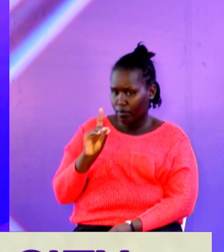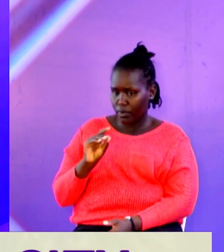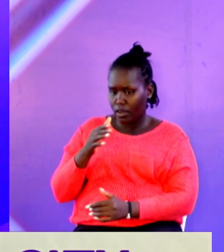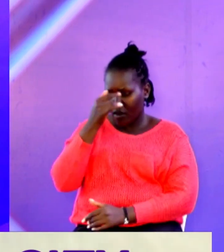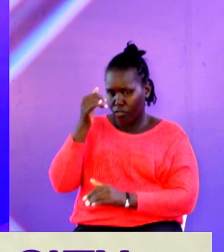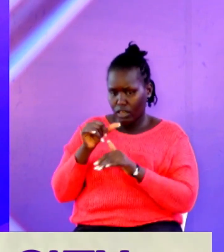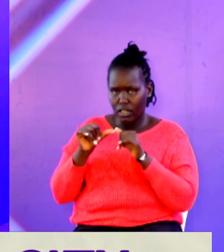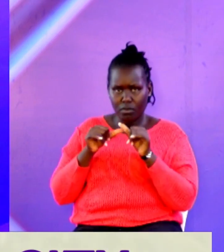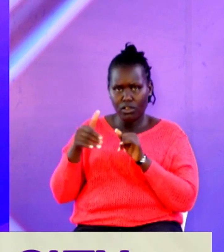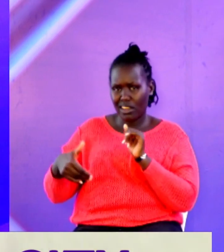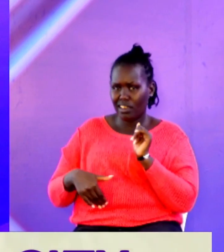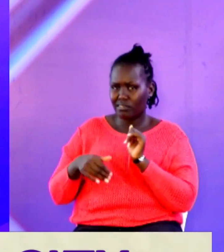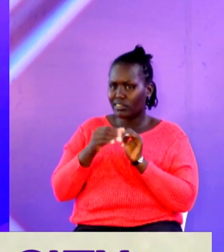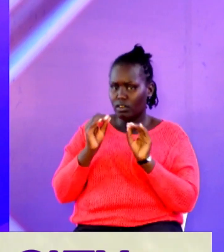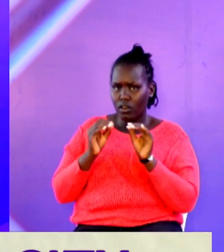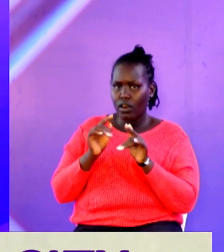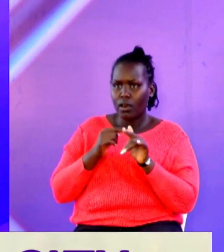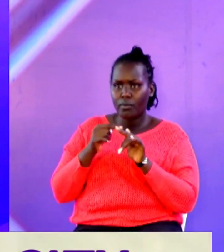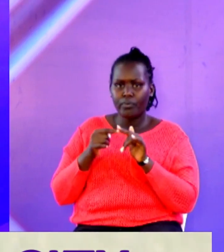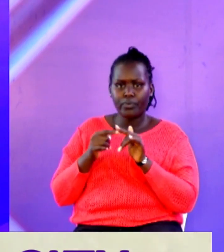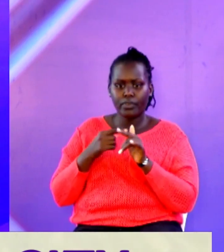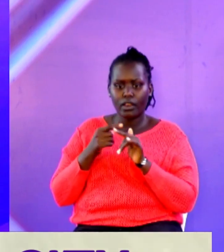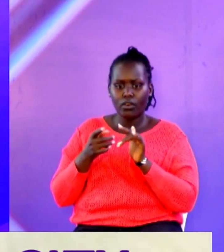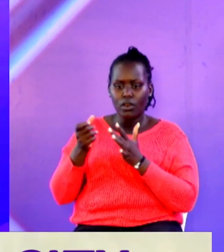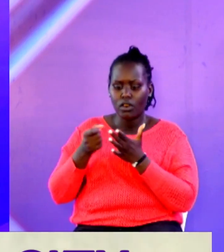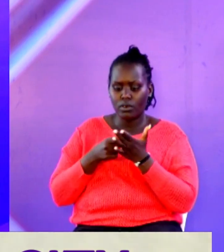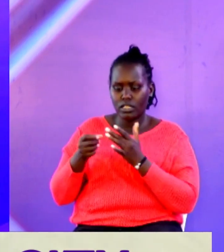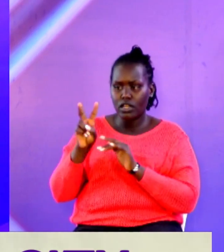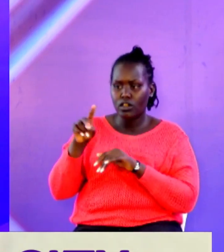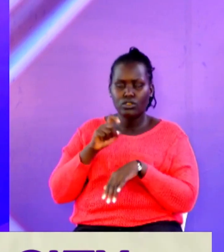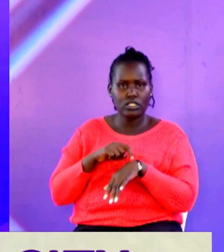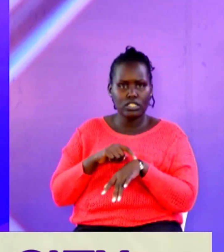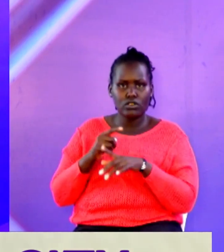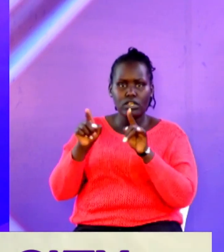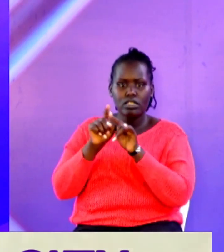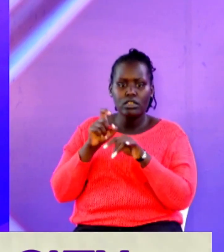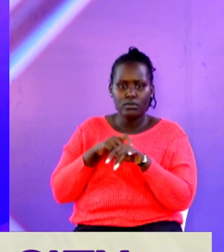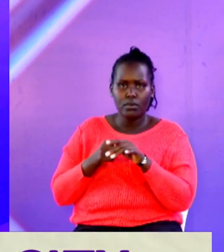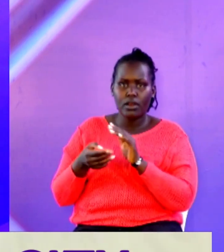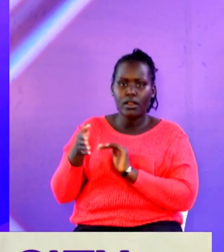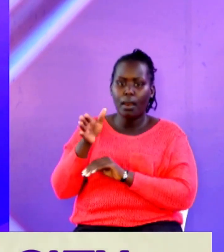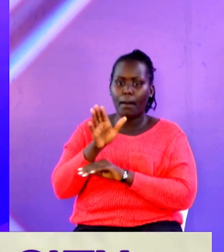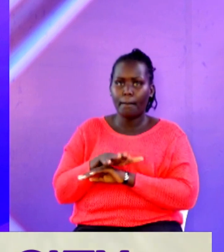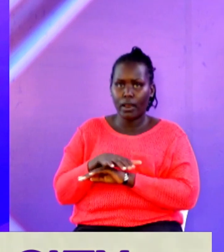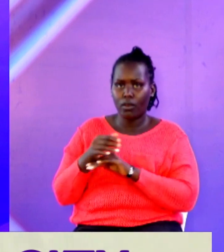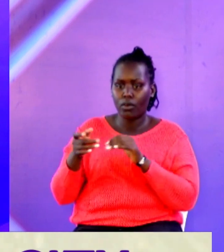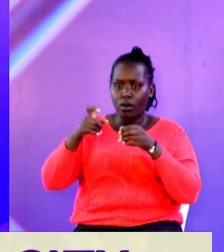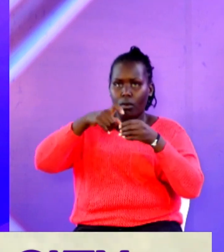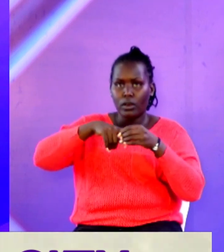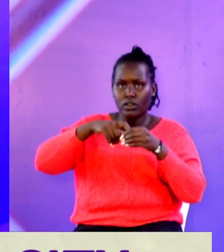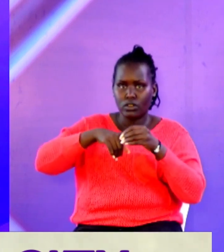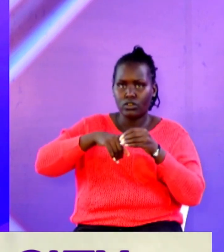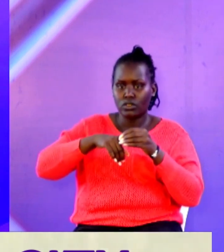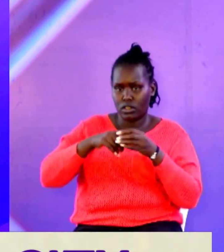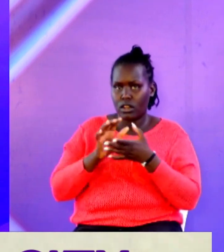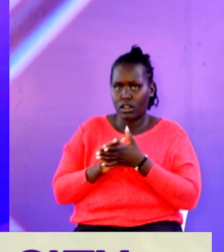from Ipswich, then Estevao Willian, who had been signed 2 seasons ago and loaned back to Palmeiras, will be joining. They paid